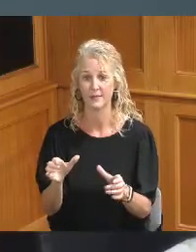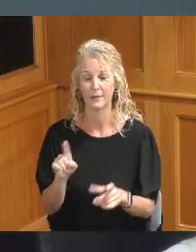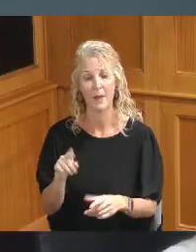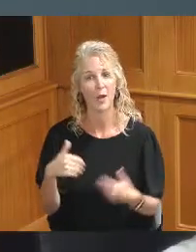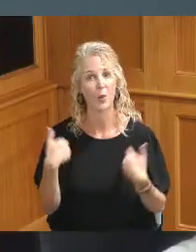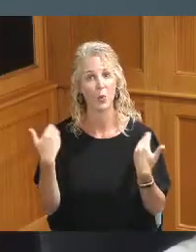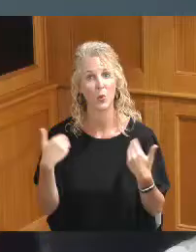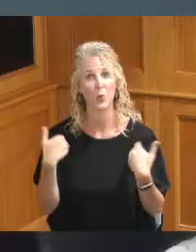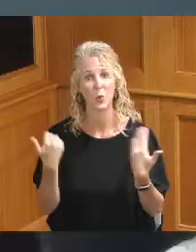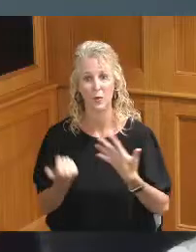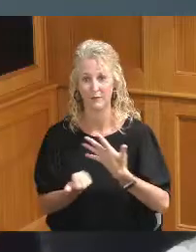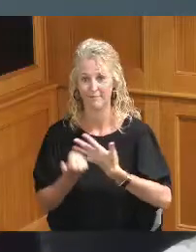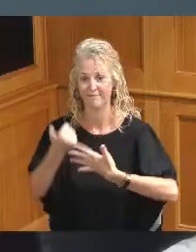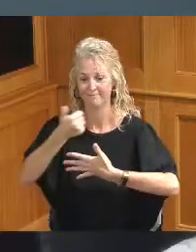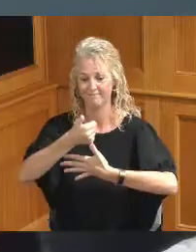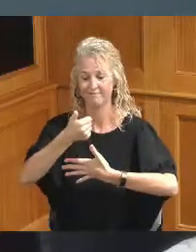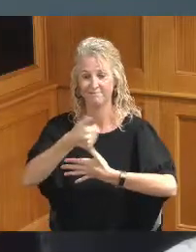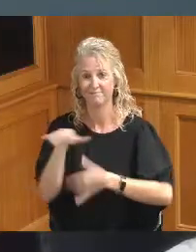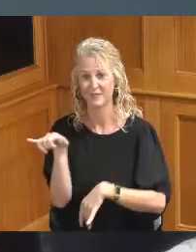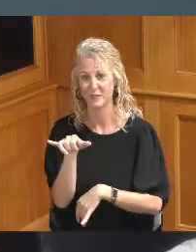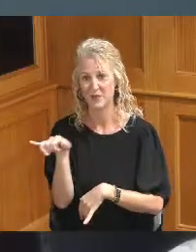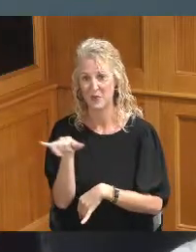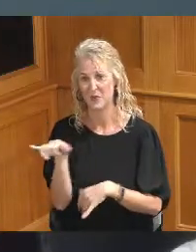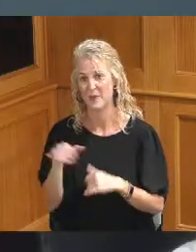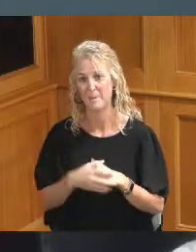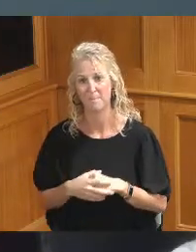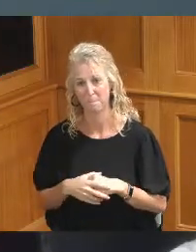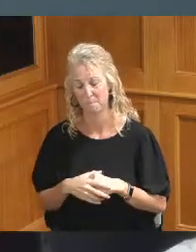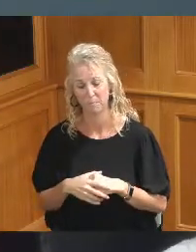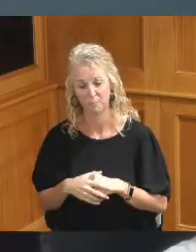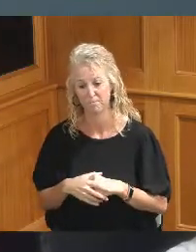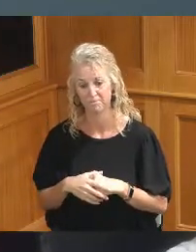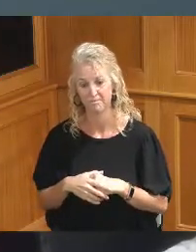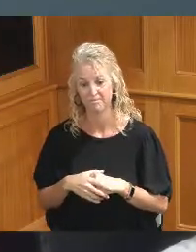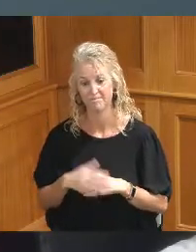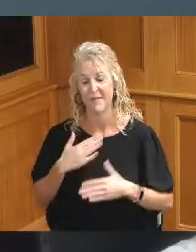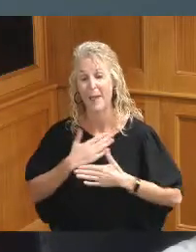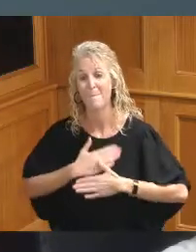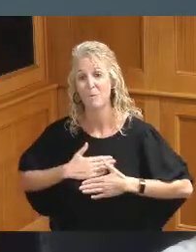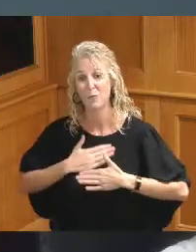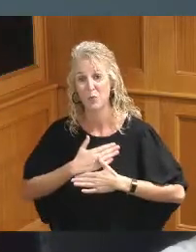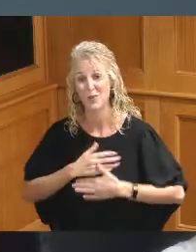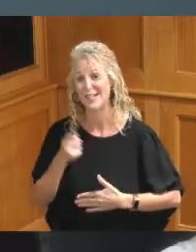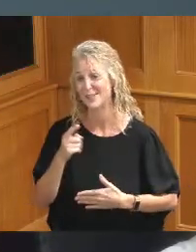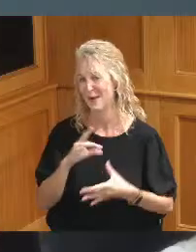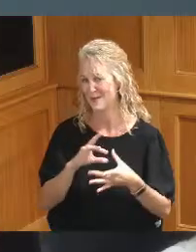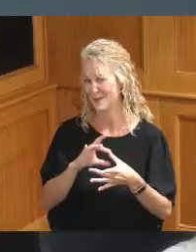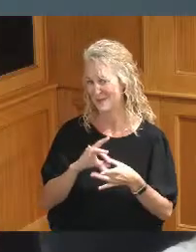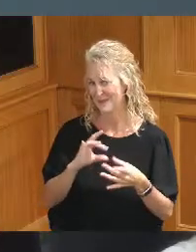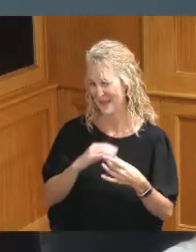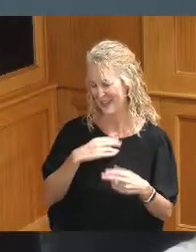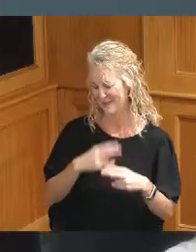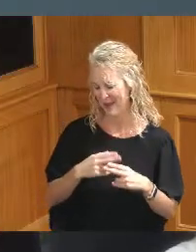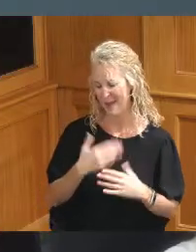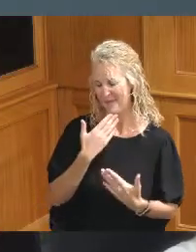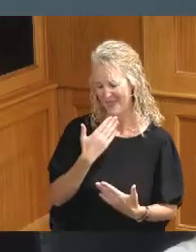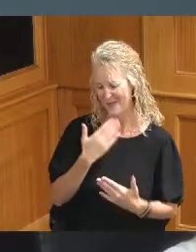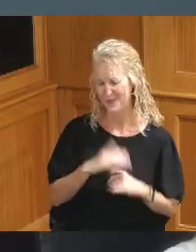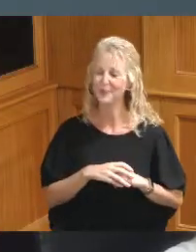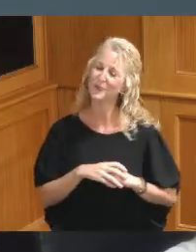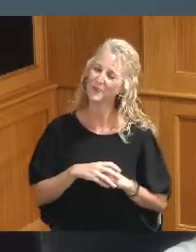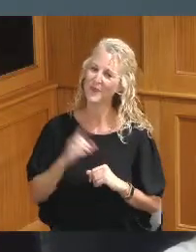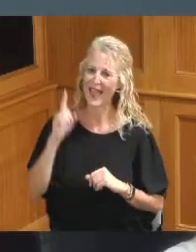youth is right on the same line with Second Chance. So I appreciate the shout out about Inspire. I think we've